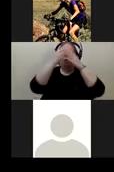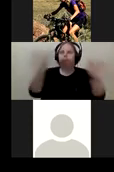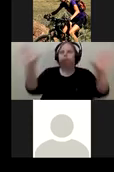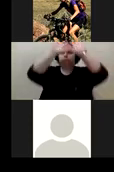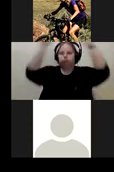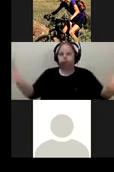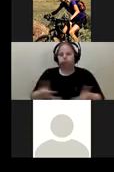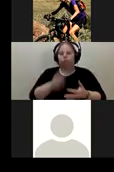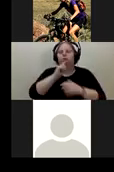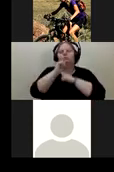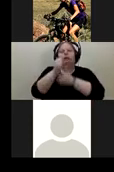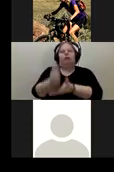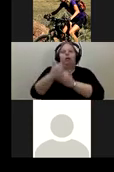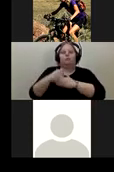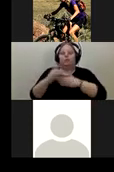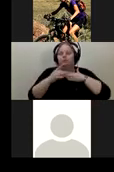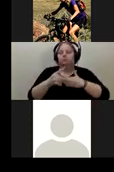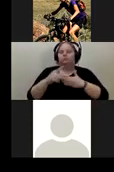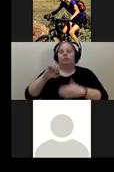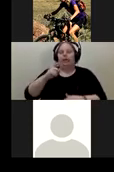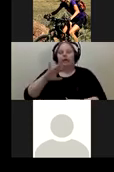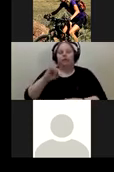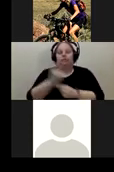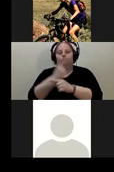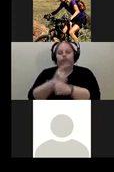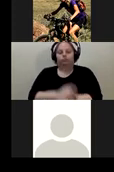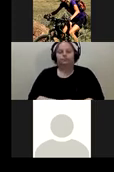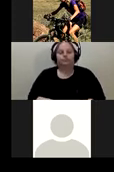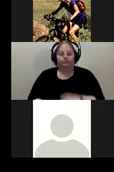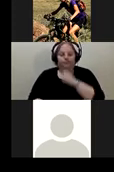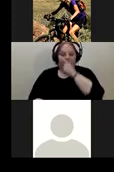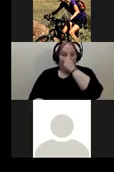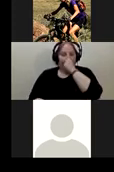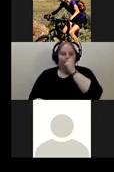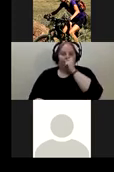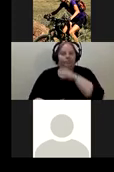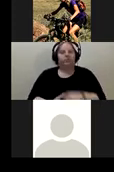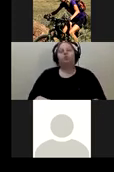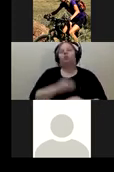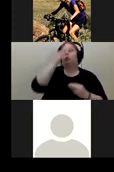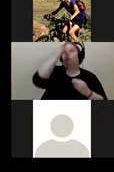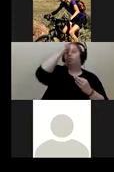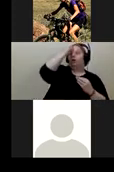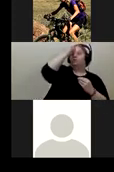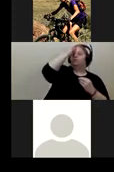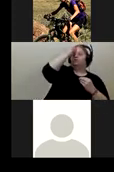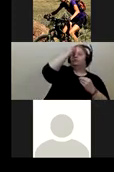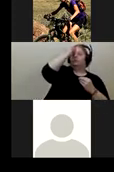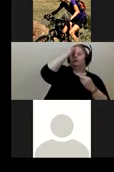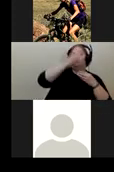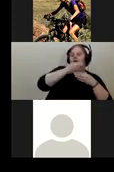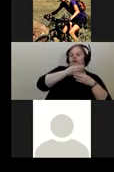with our ethics. All right. So between your thoughts and your actions, try throwing in a little